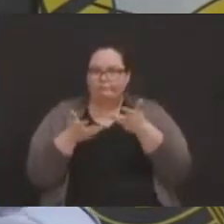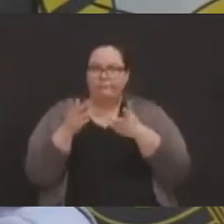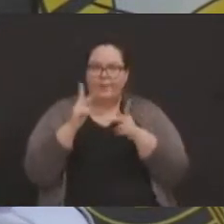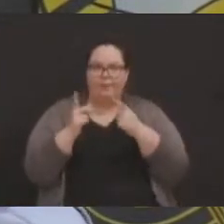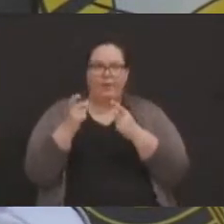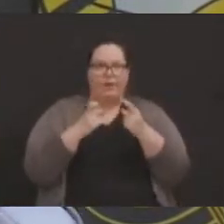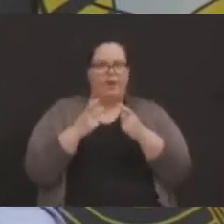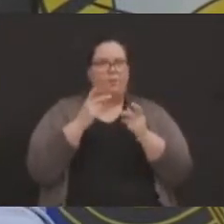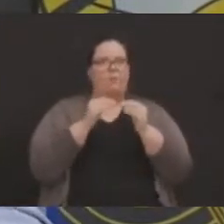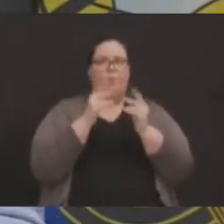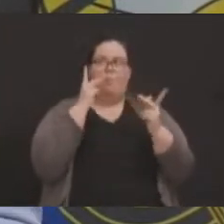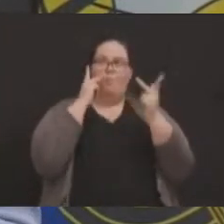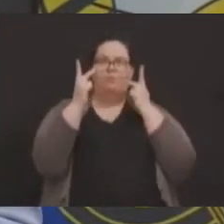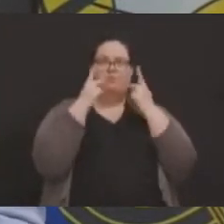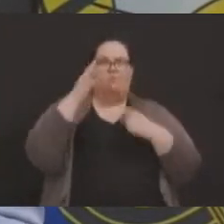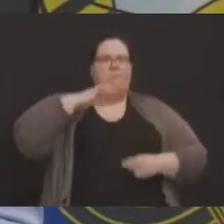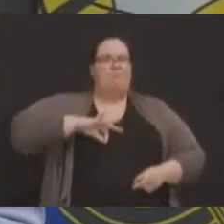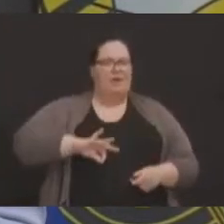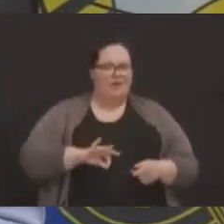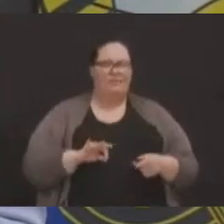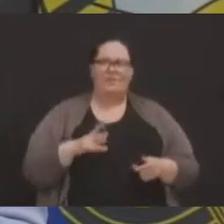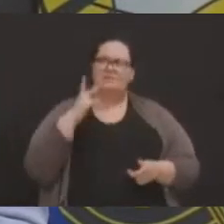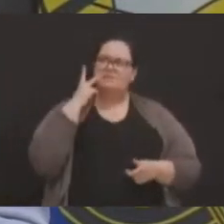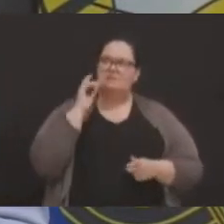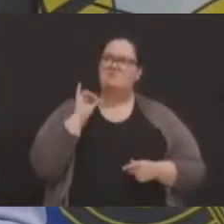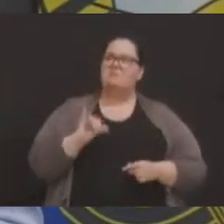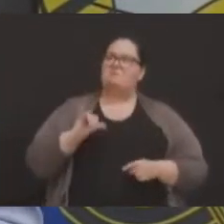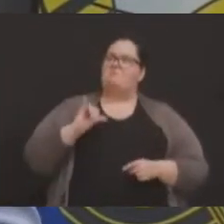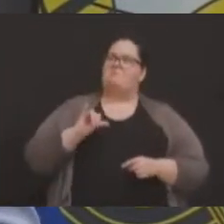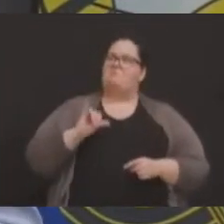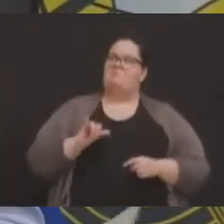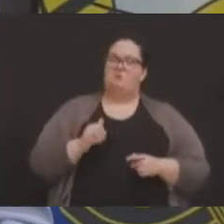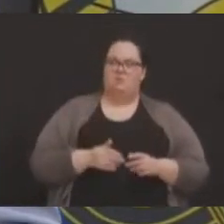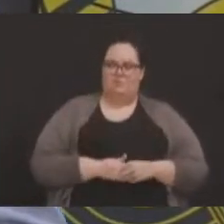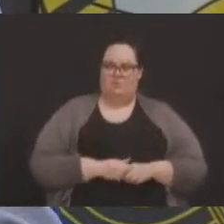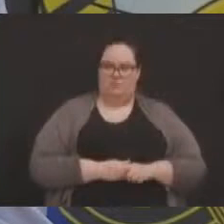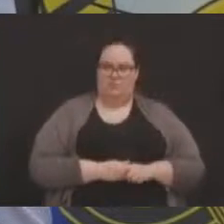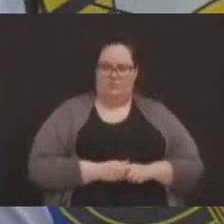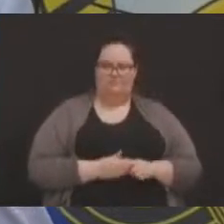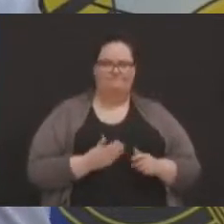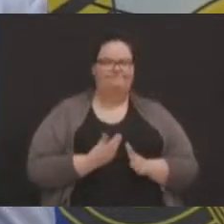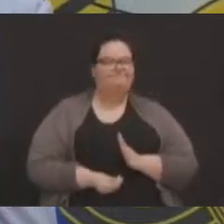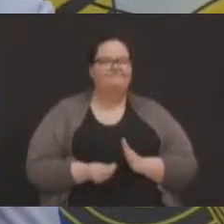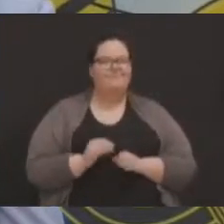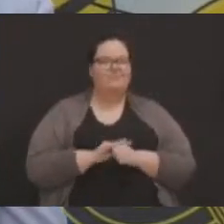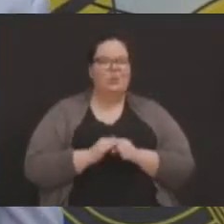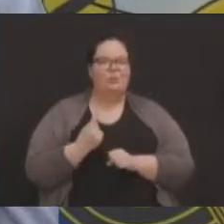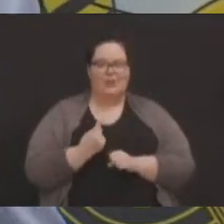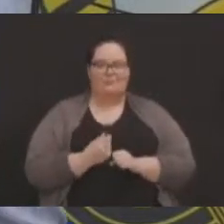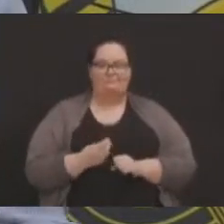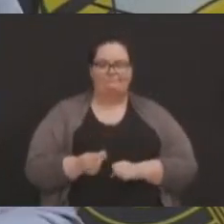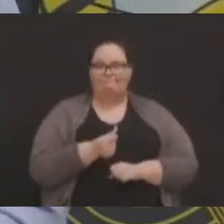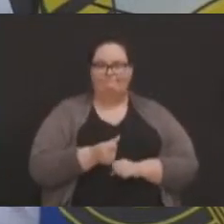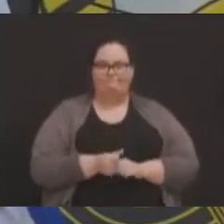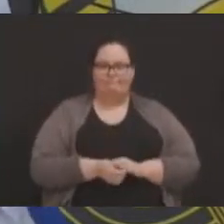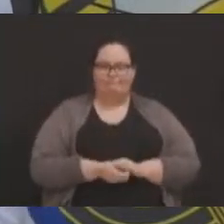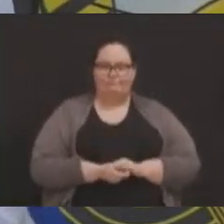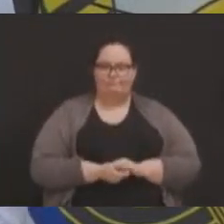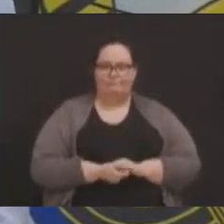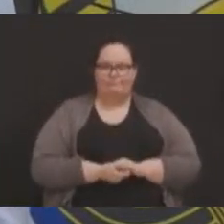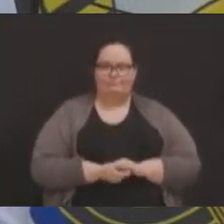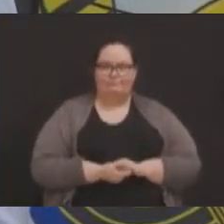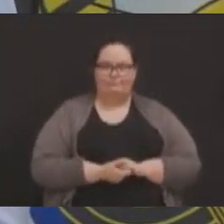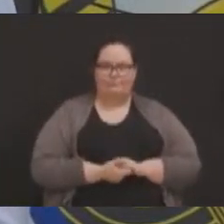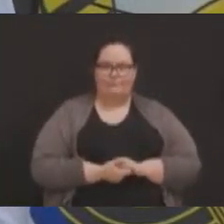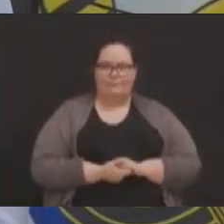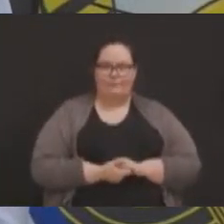well, I'll just have, well, I'm going to read it, yes. In these images, each case is represented by a dot, and the lines